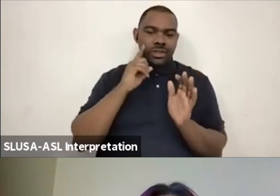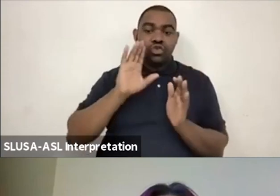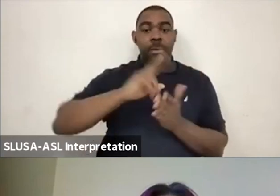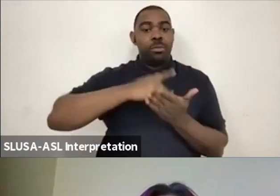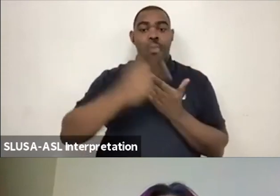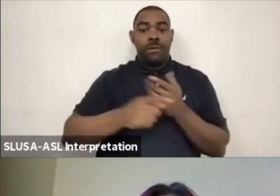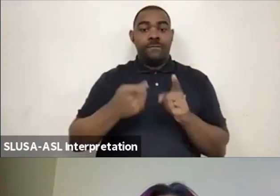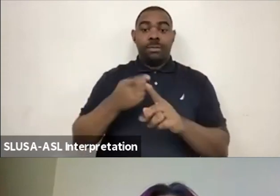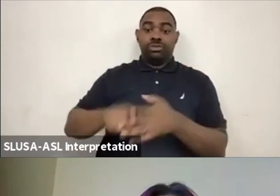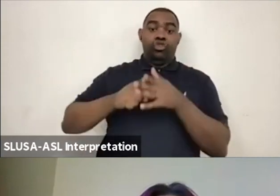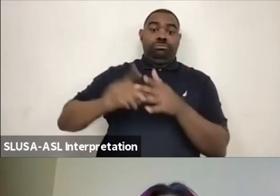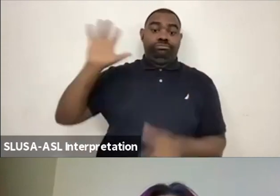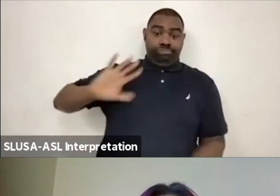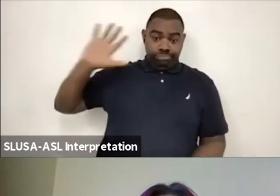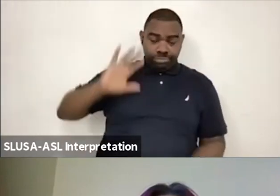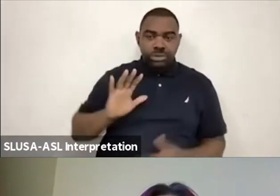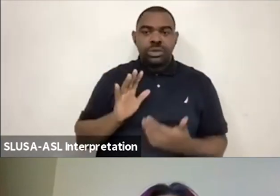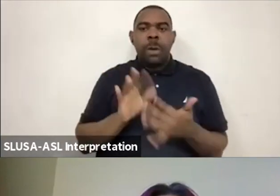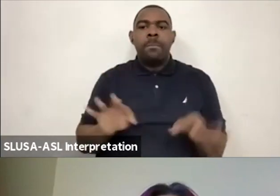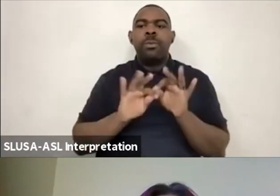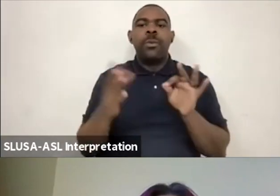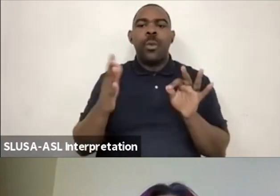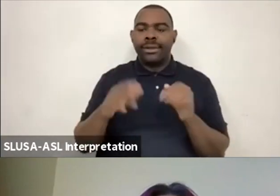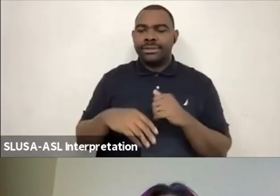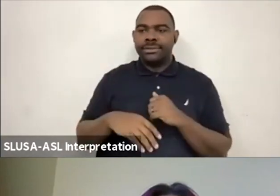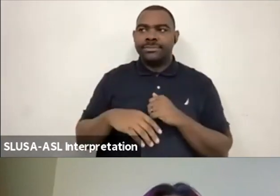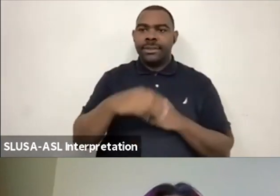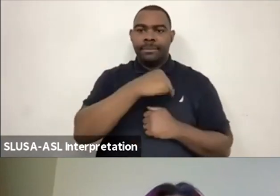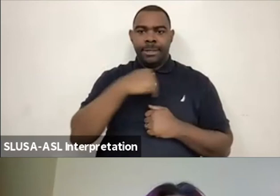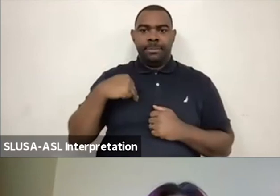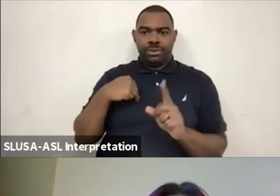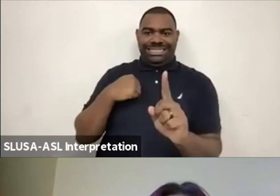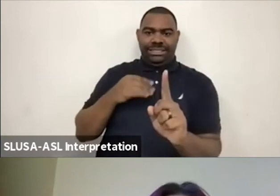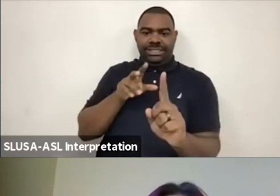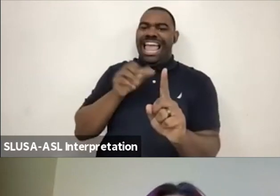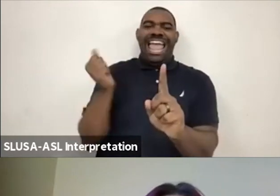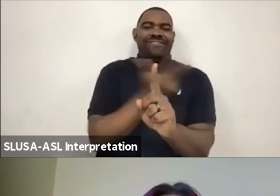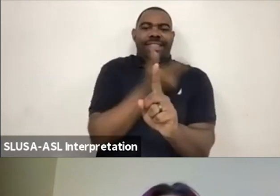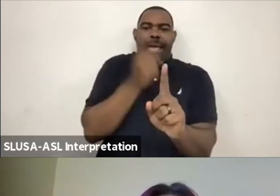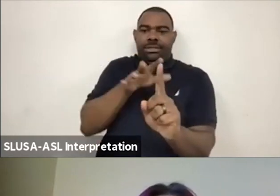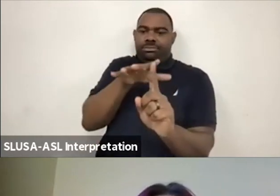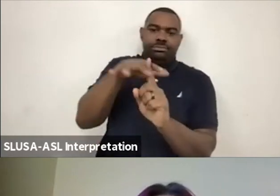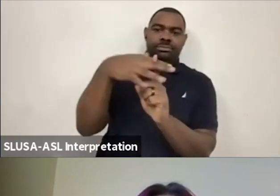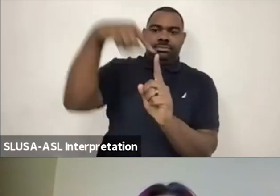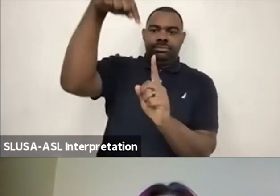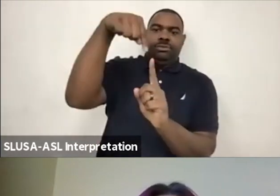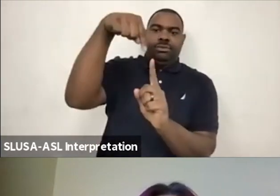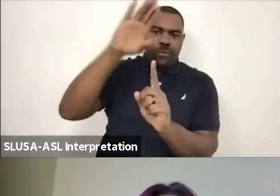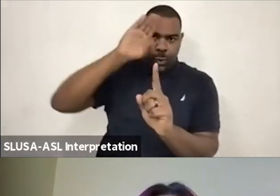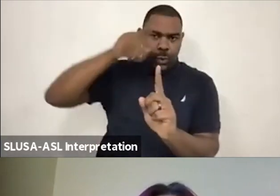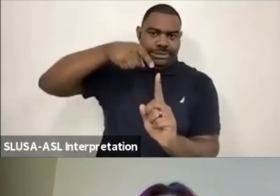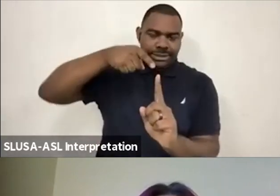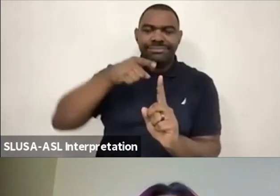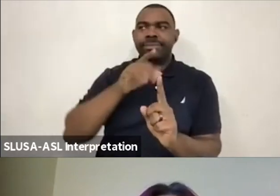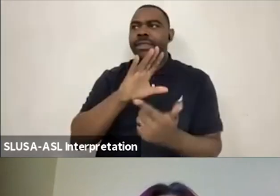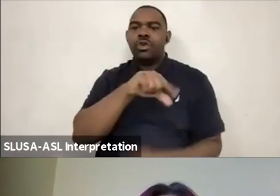from the beginning is this centering of the members and their health, their well-being, their quality of life, and thinking about that.